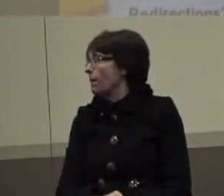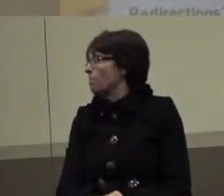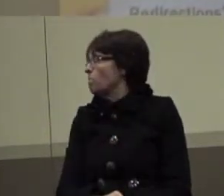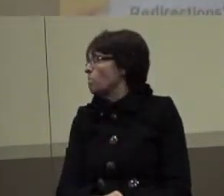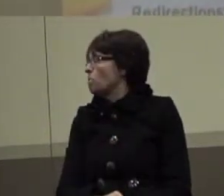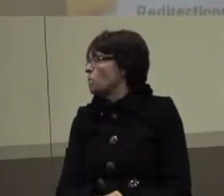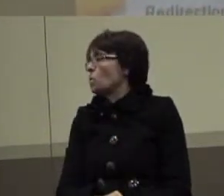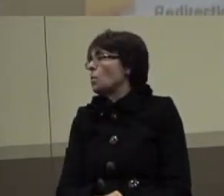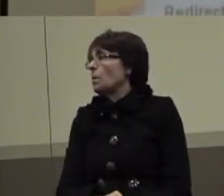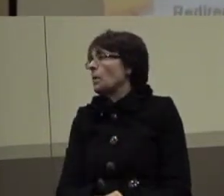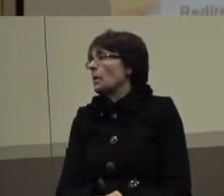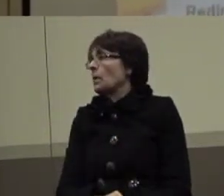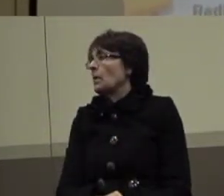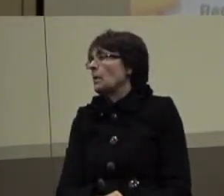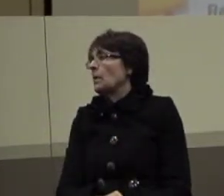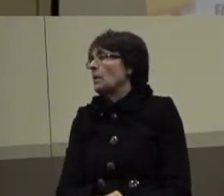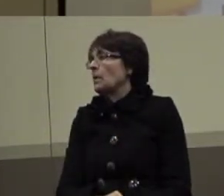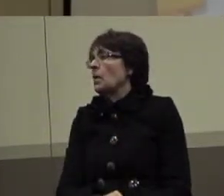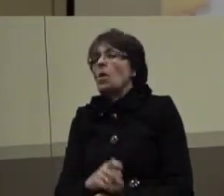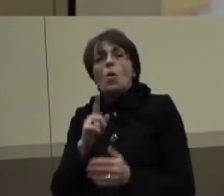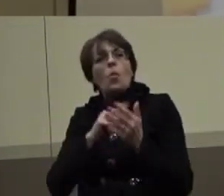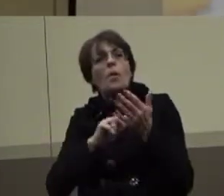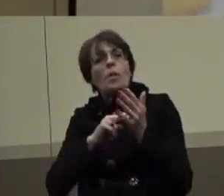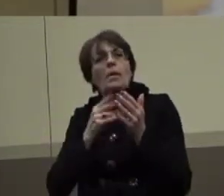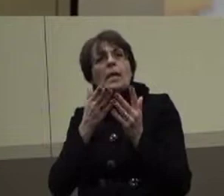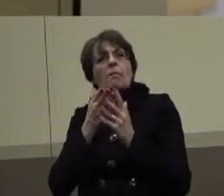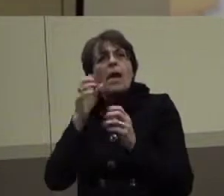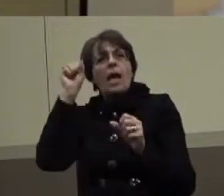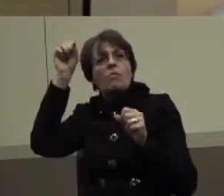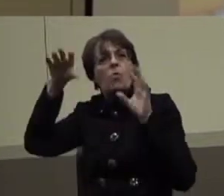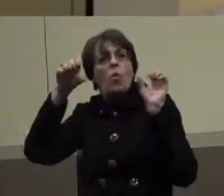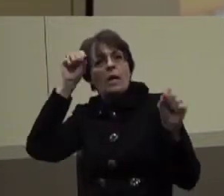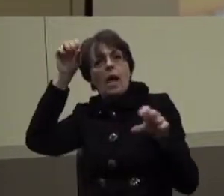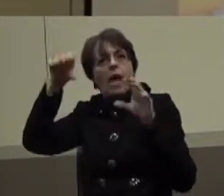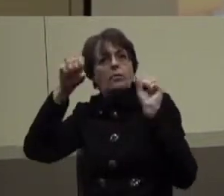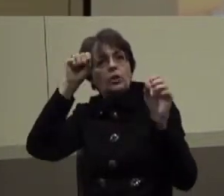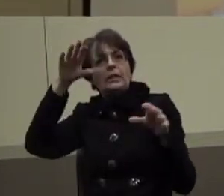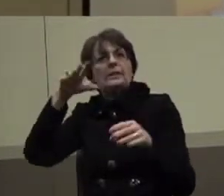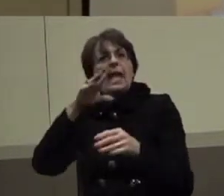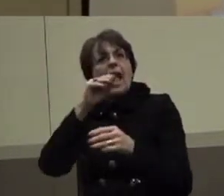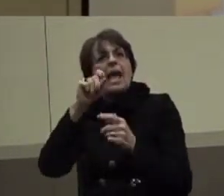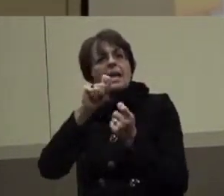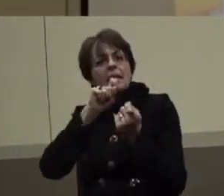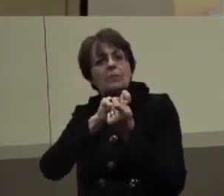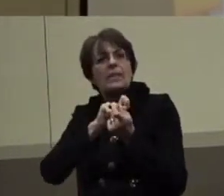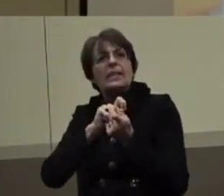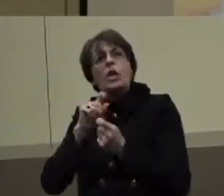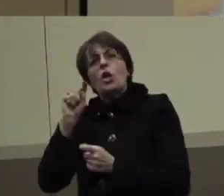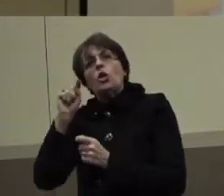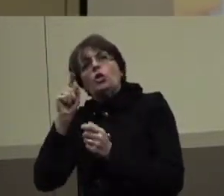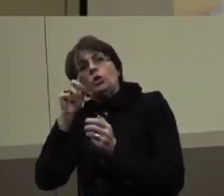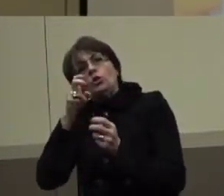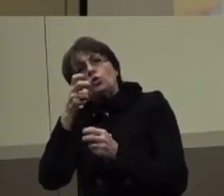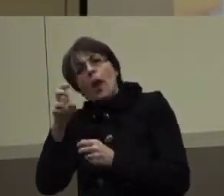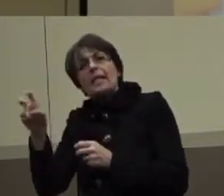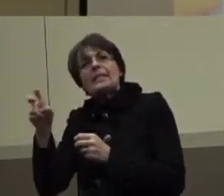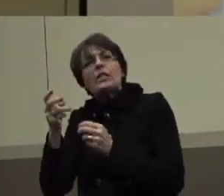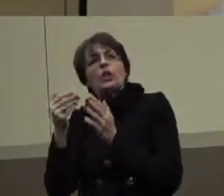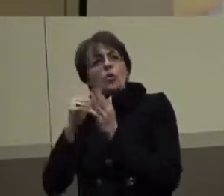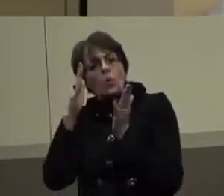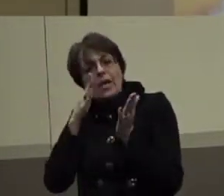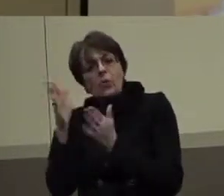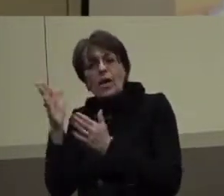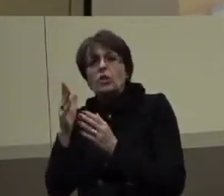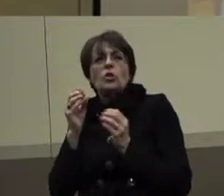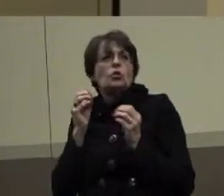you define what do we mean by throwing objects, and you have to be really explicit. What do we mean by transitions, redirections? There's no right